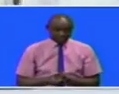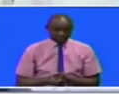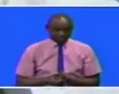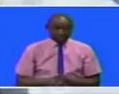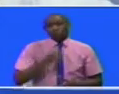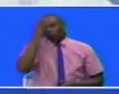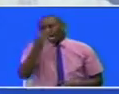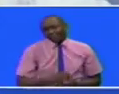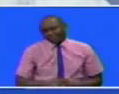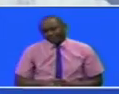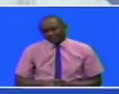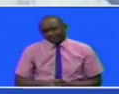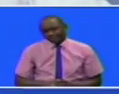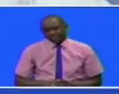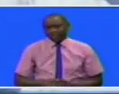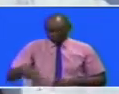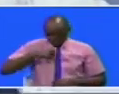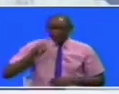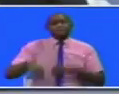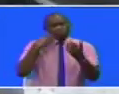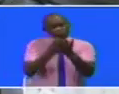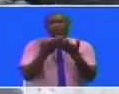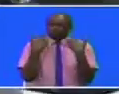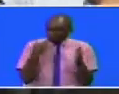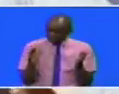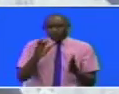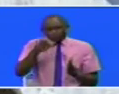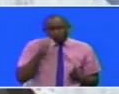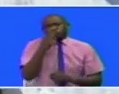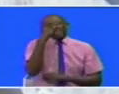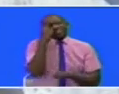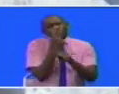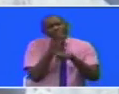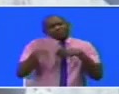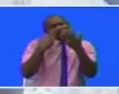Why, having submitted the proposals all the way from